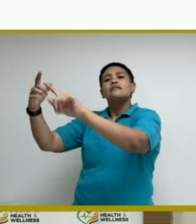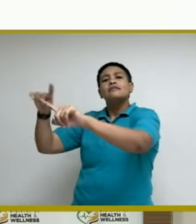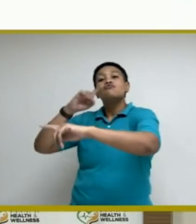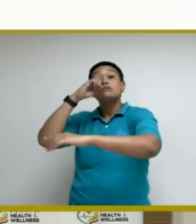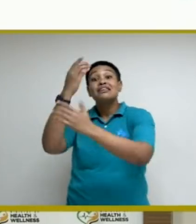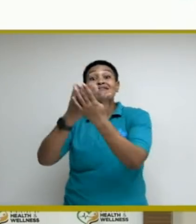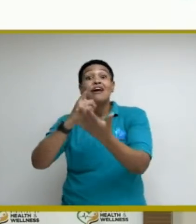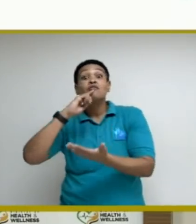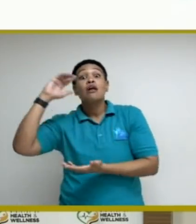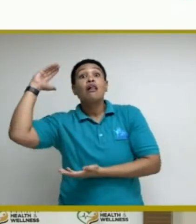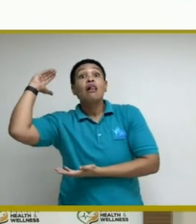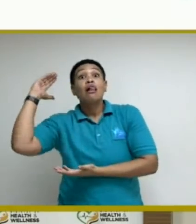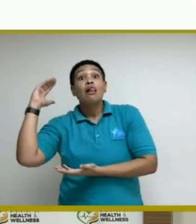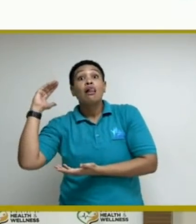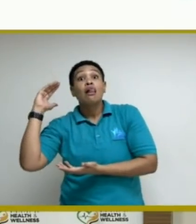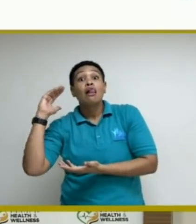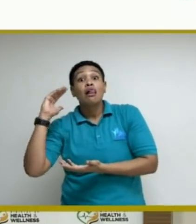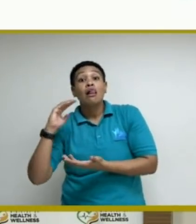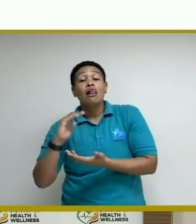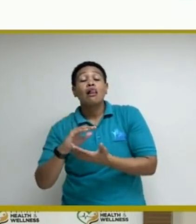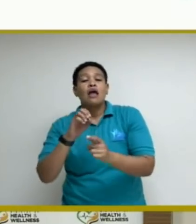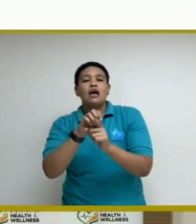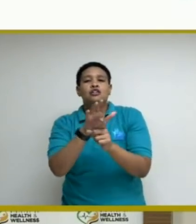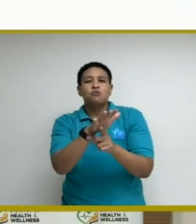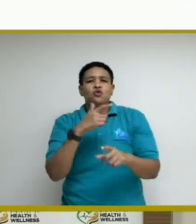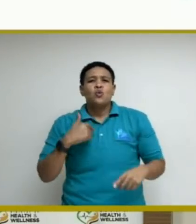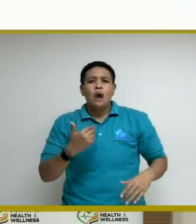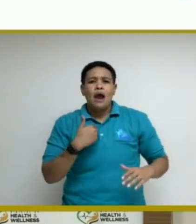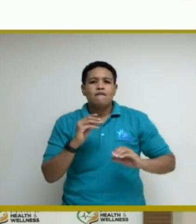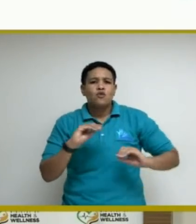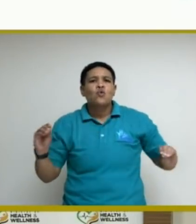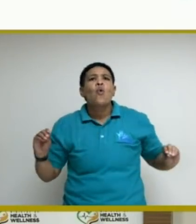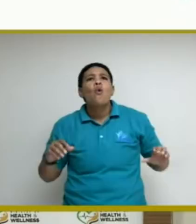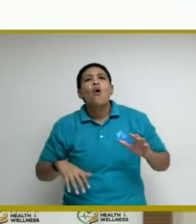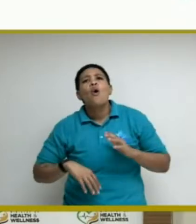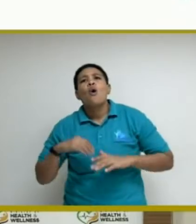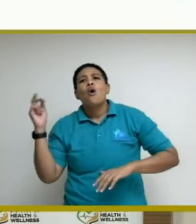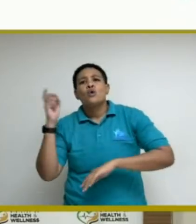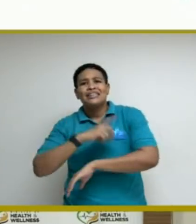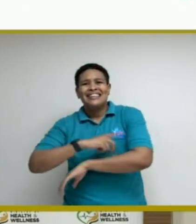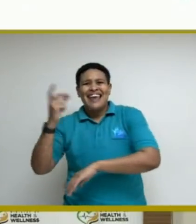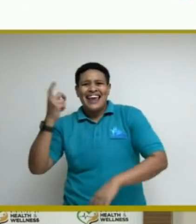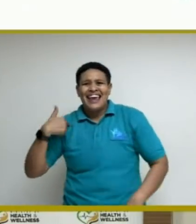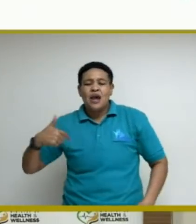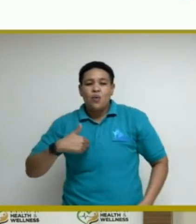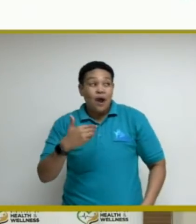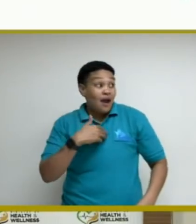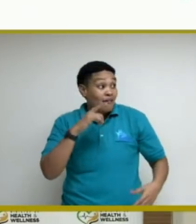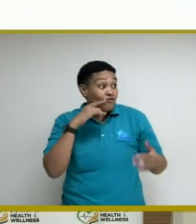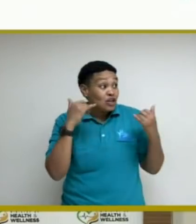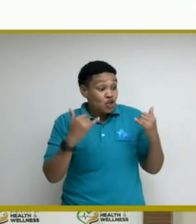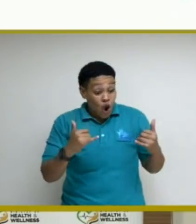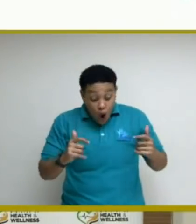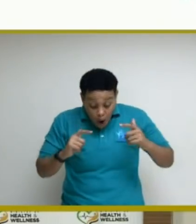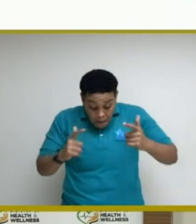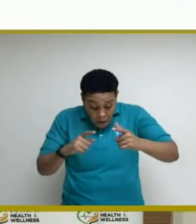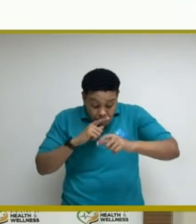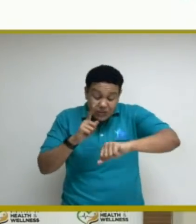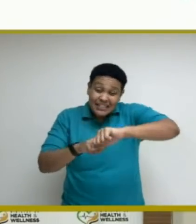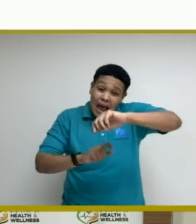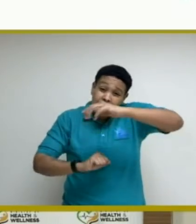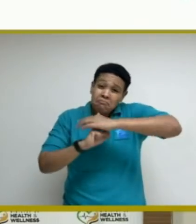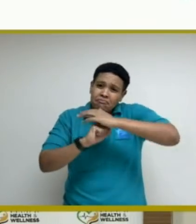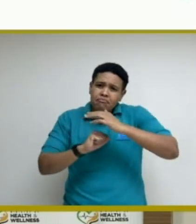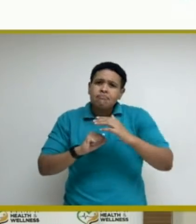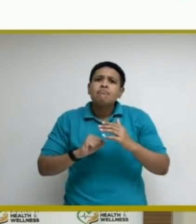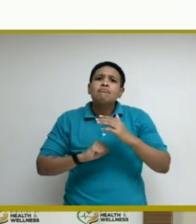fact decreasing exposure. We have had the no movement days, and we have moved now to mostly curfews.